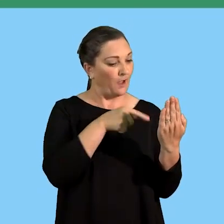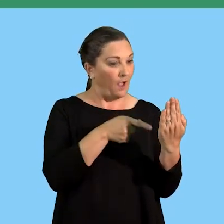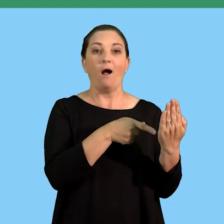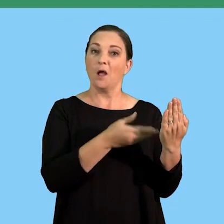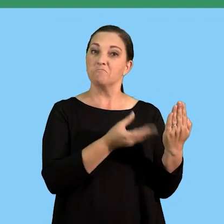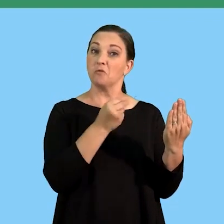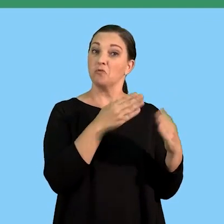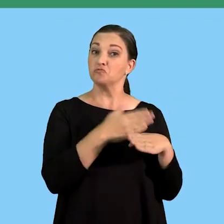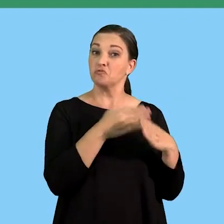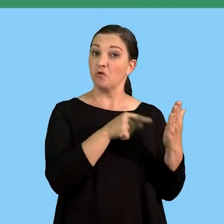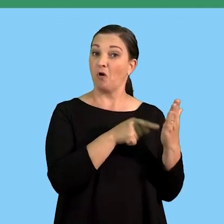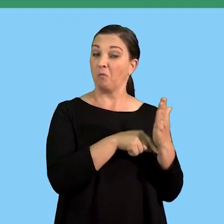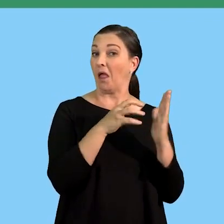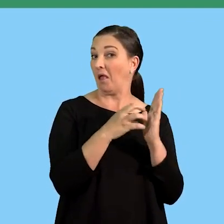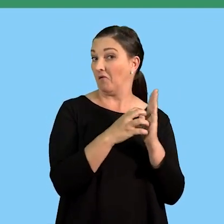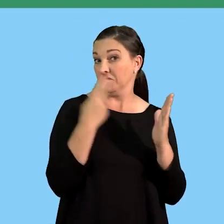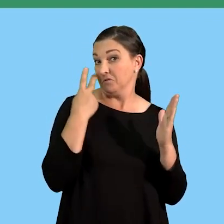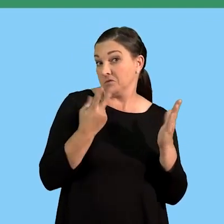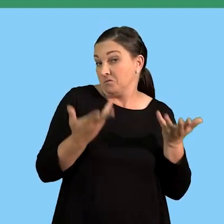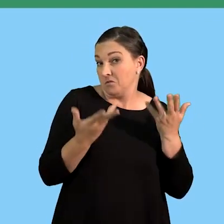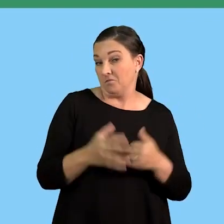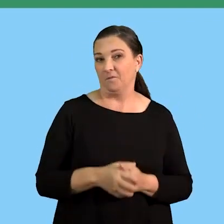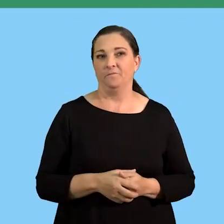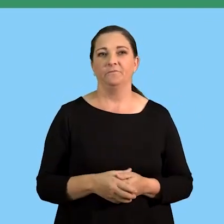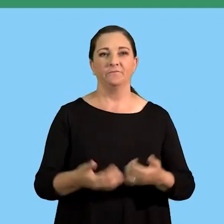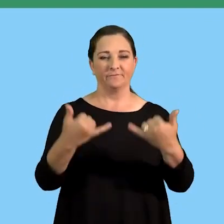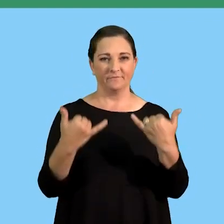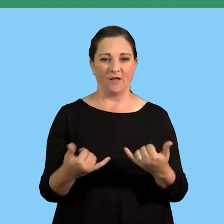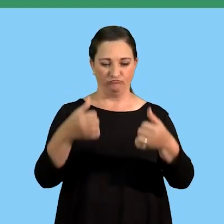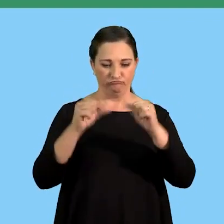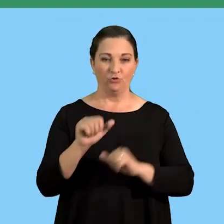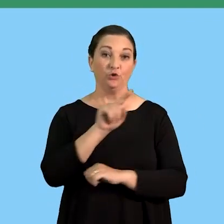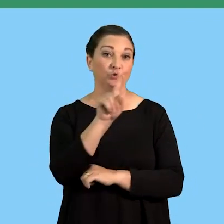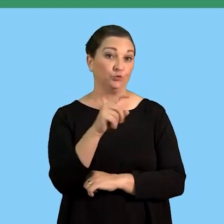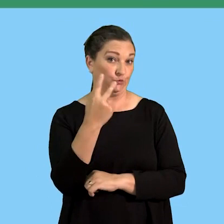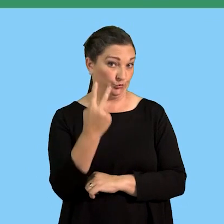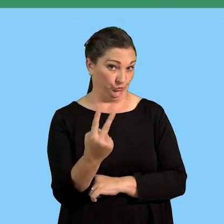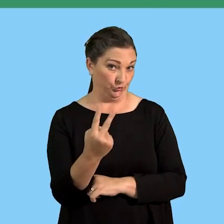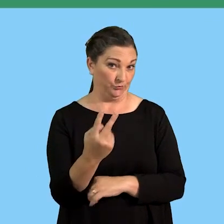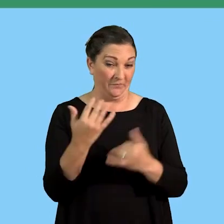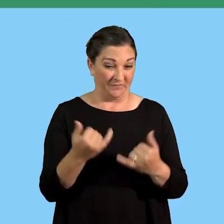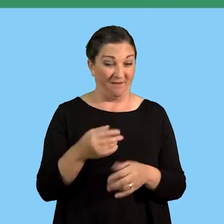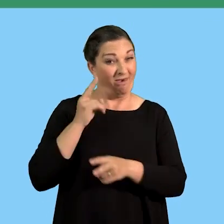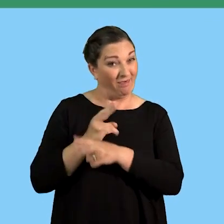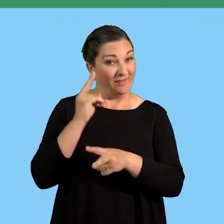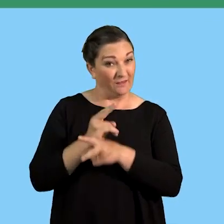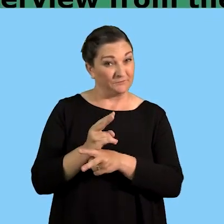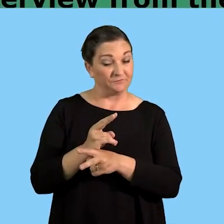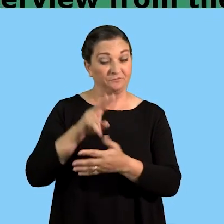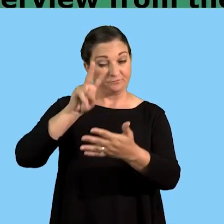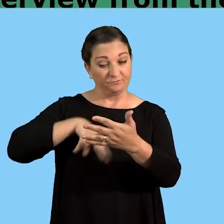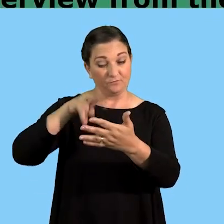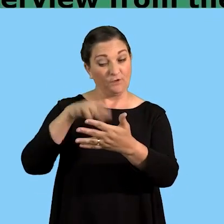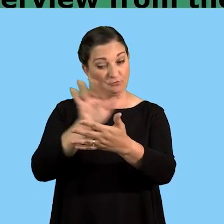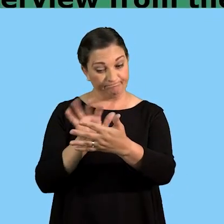Let's then look at our application question number 2, which says we must read the scenario again and then